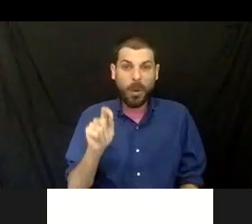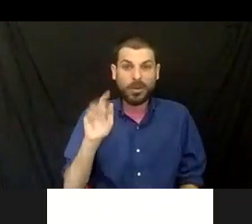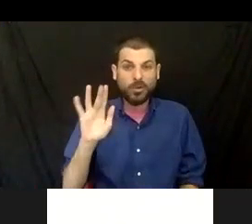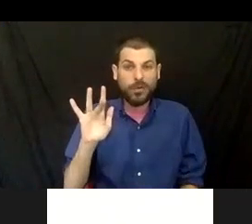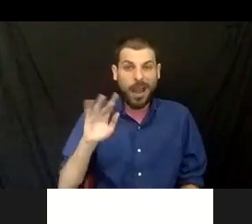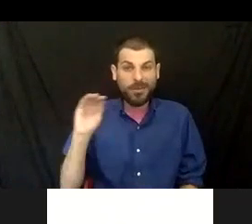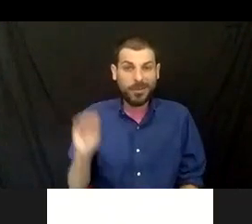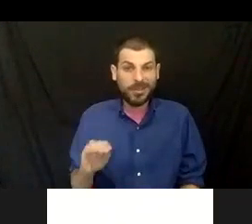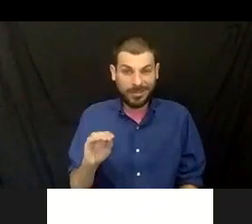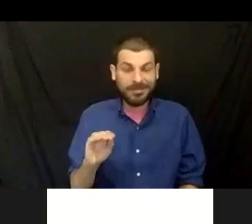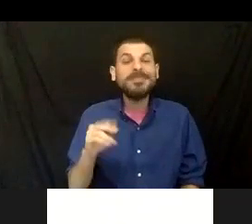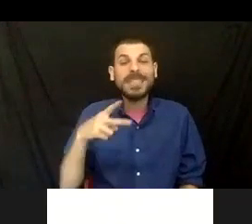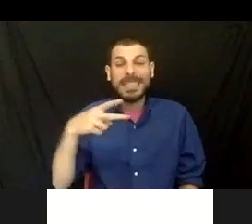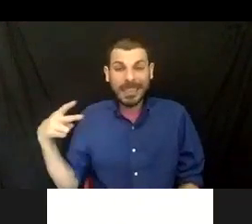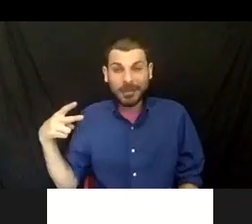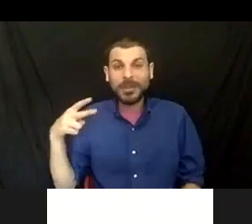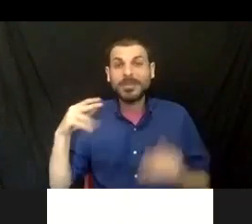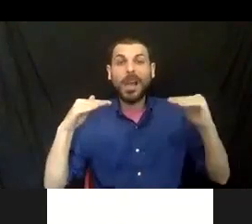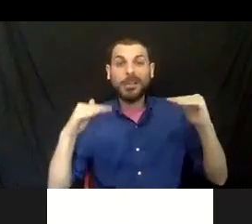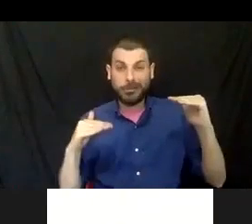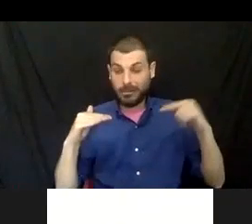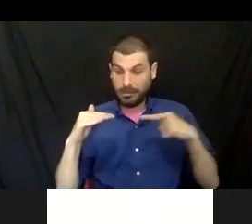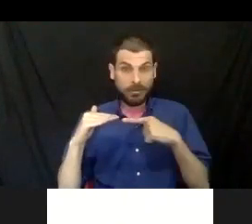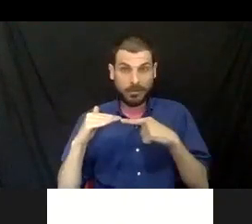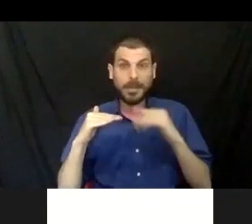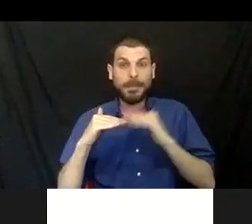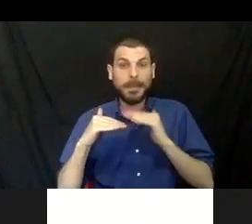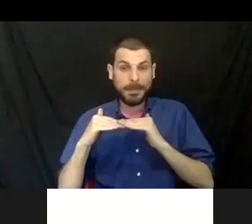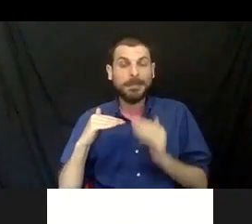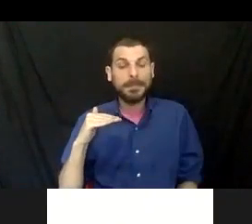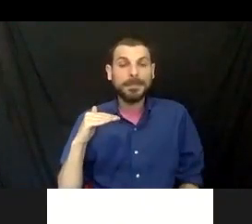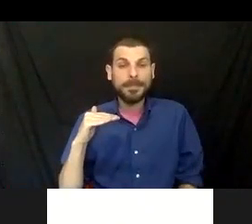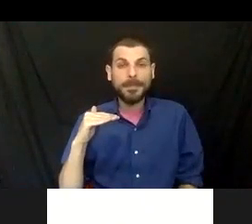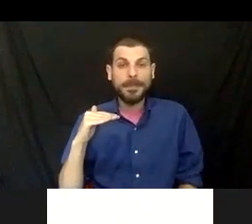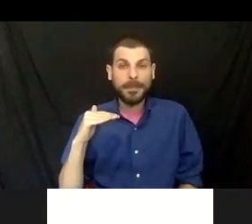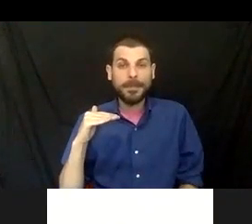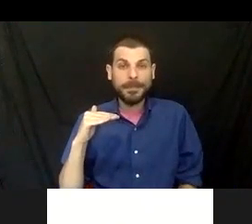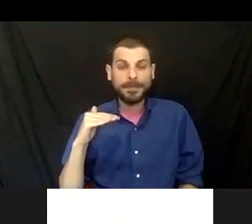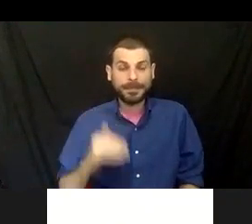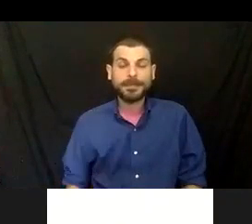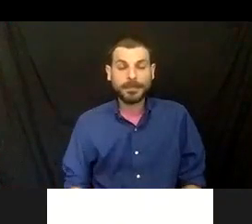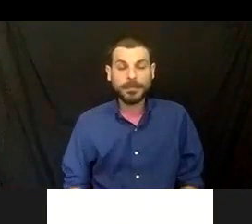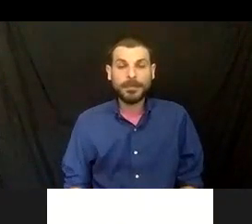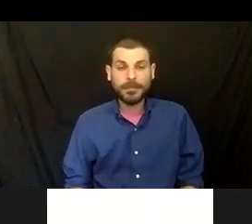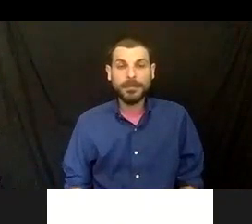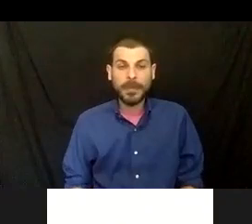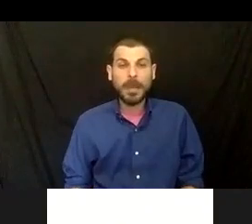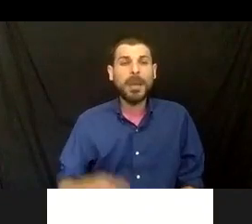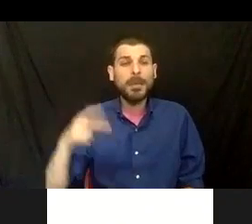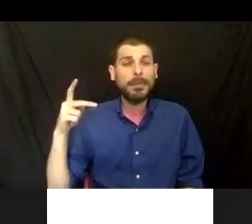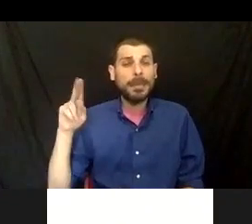1.25% of your total base year. And the good thing about this benefit, for people